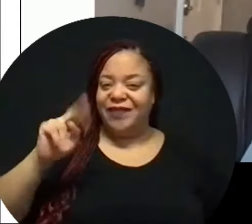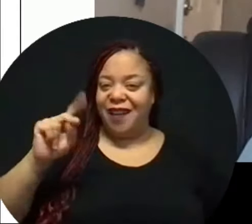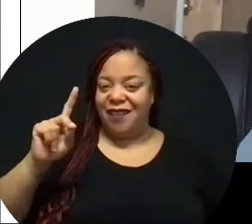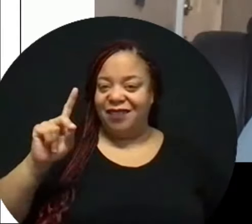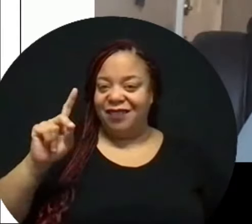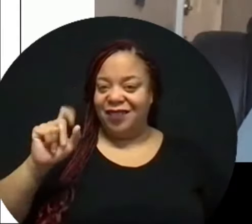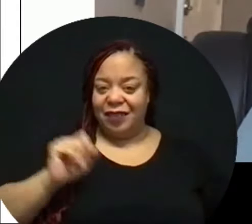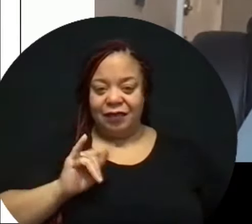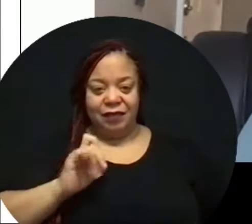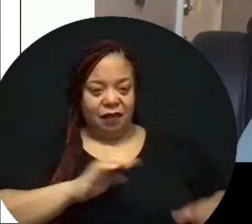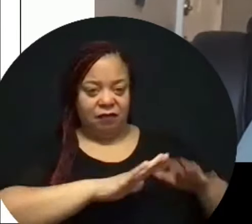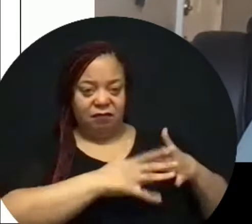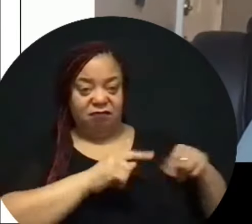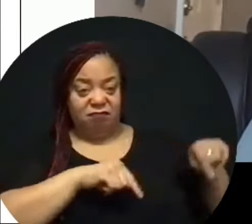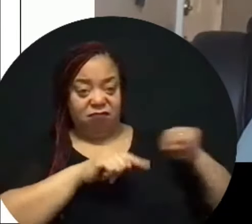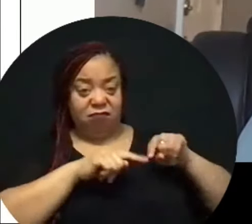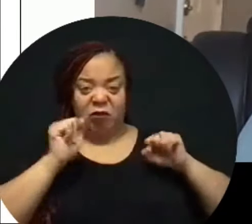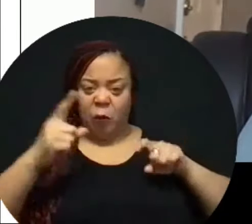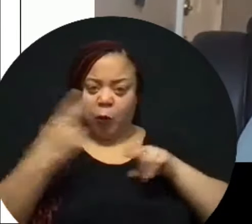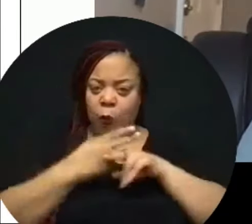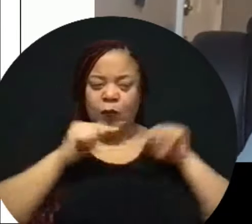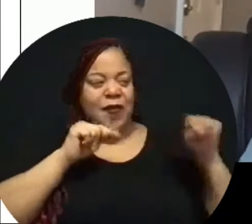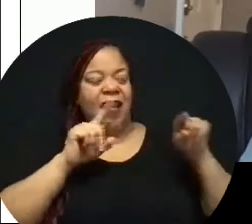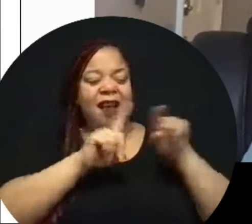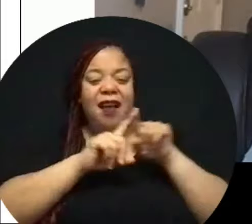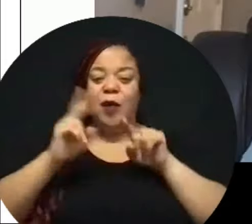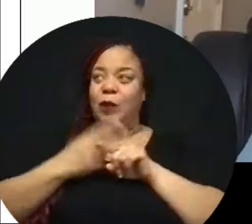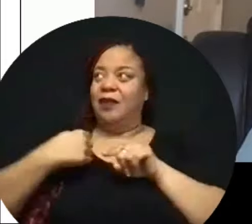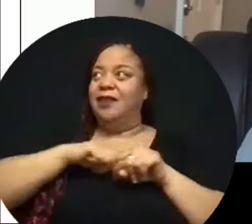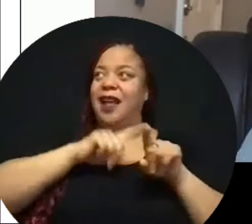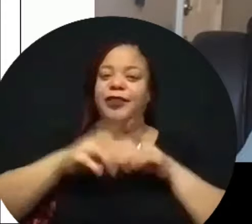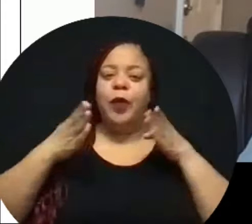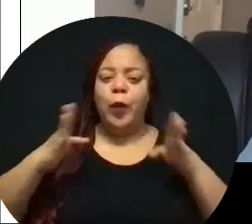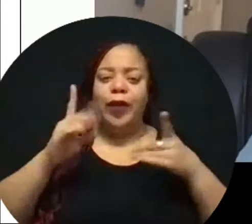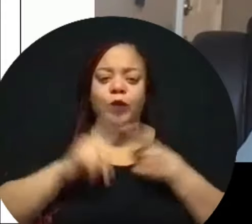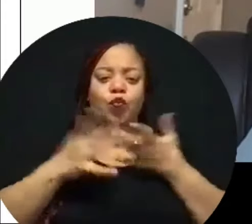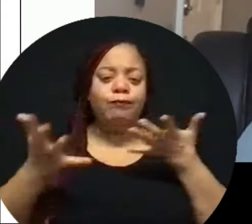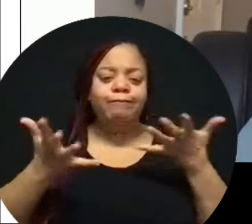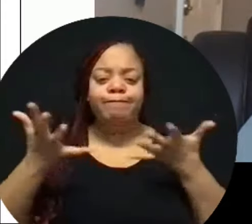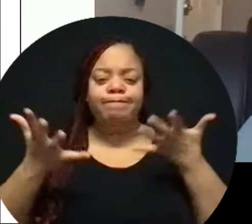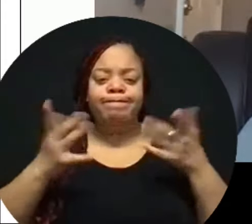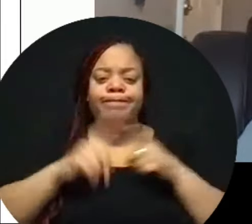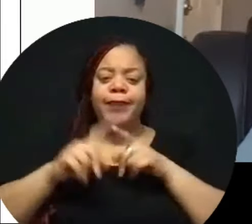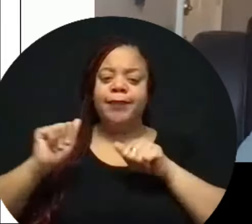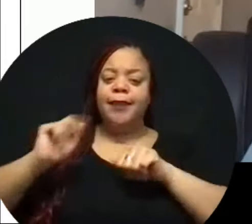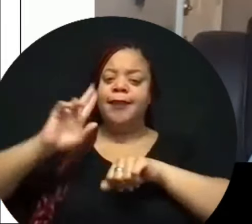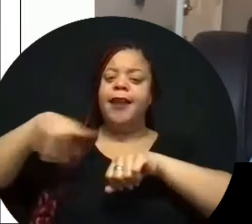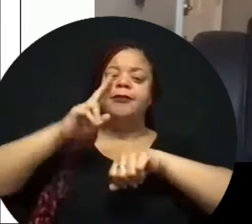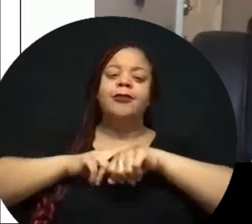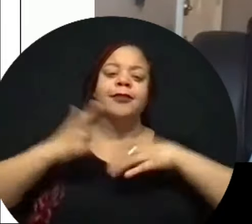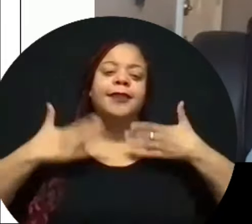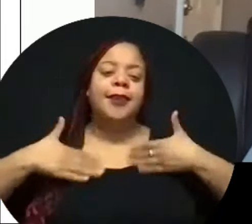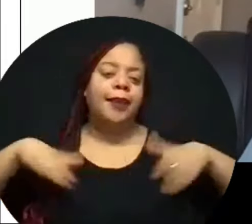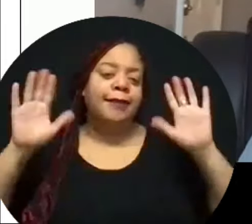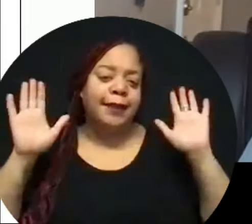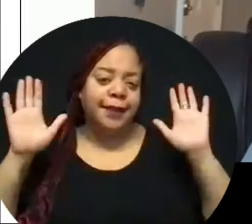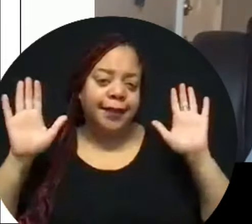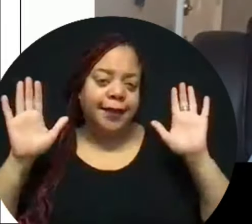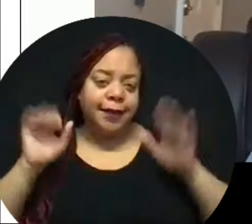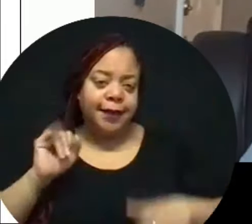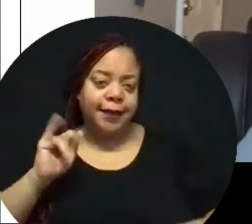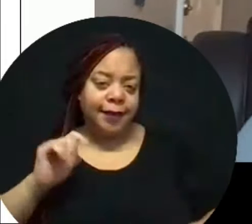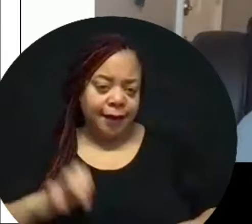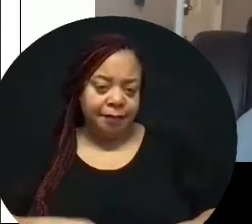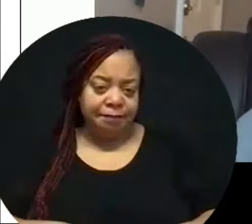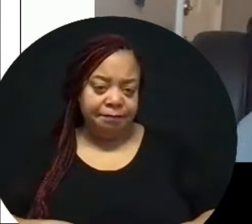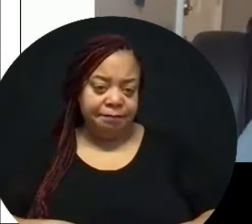very much with intent. Because we can see that not just like by where they put us and how polluted that land is when we're